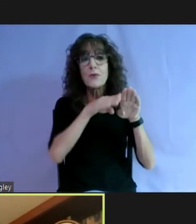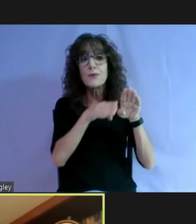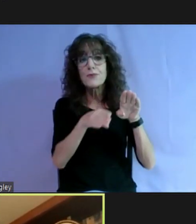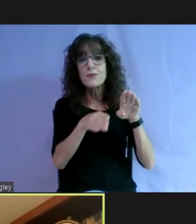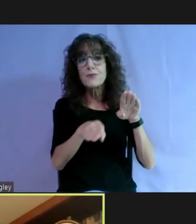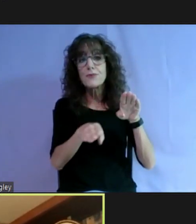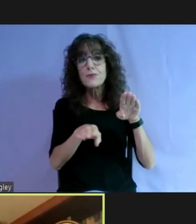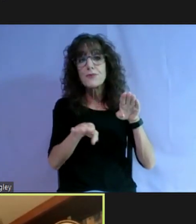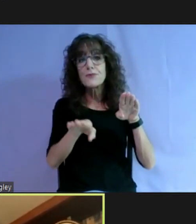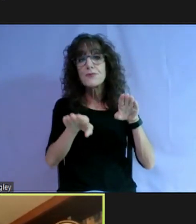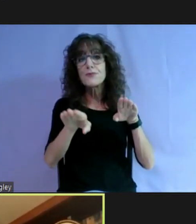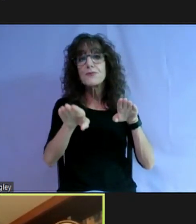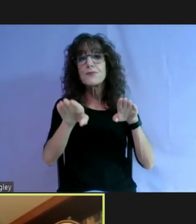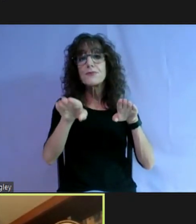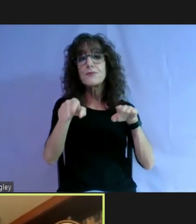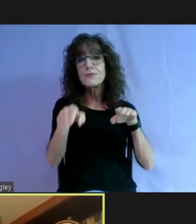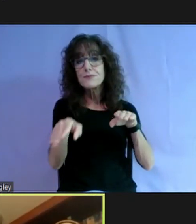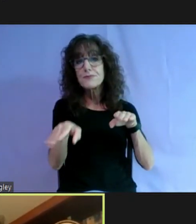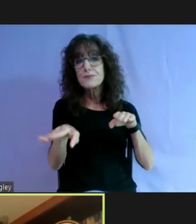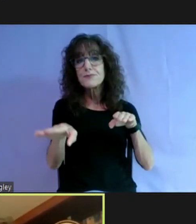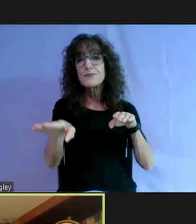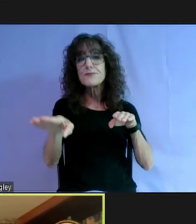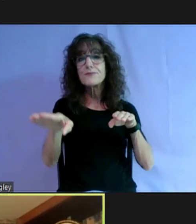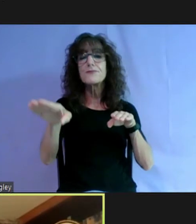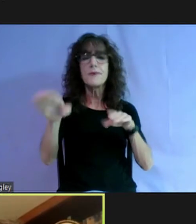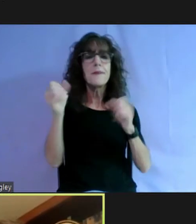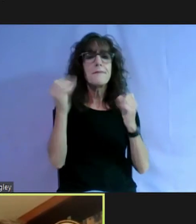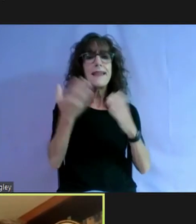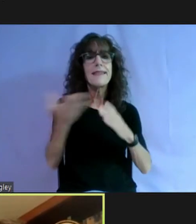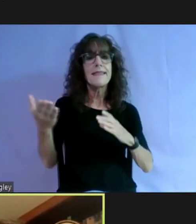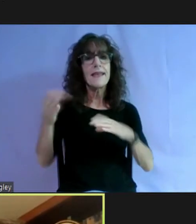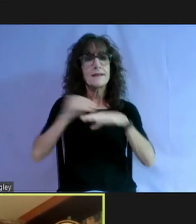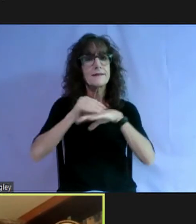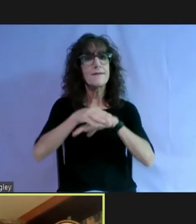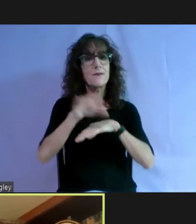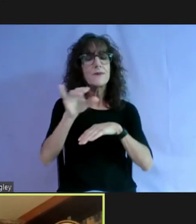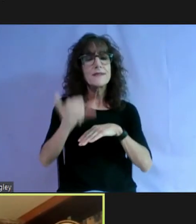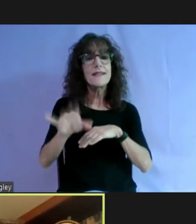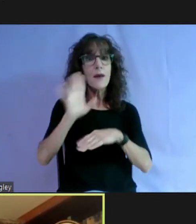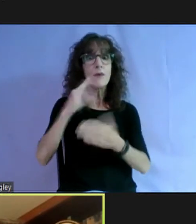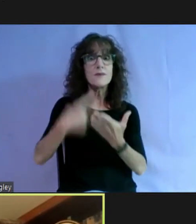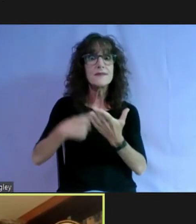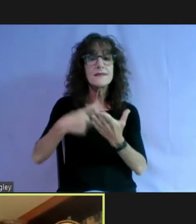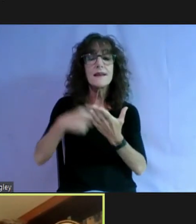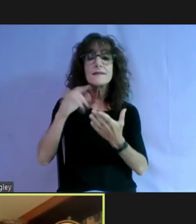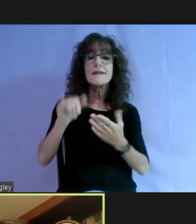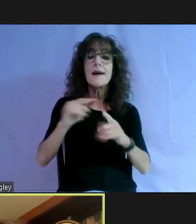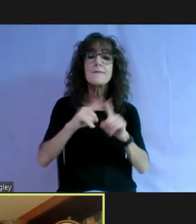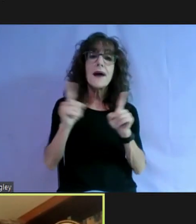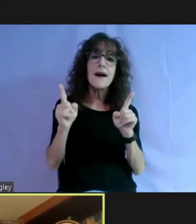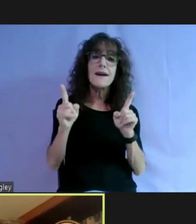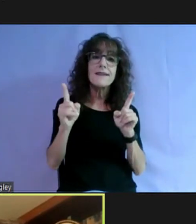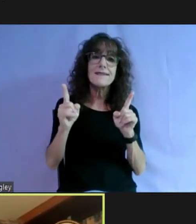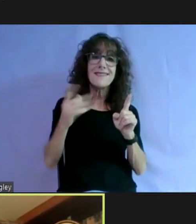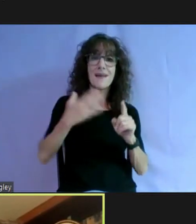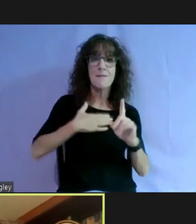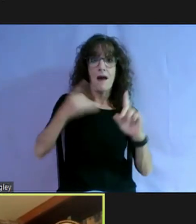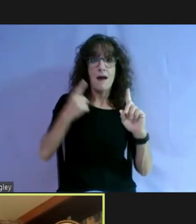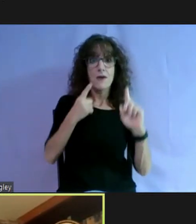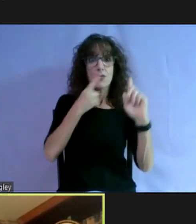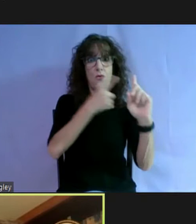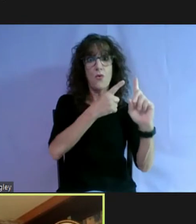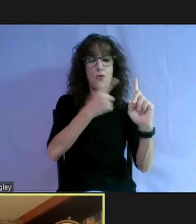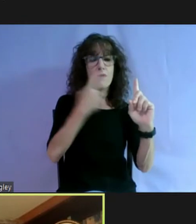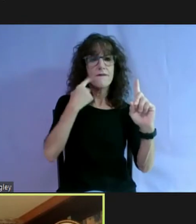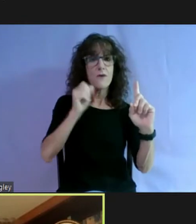go up again. There are lots of factors involved in that we're going to talk about. But I want to say that my goal in all